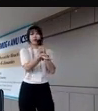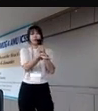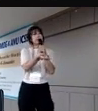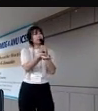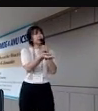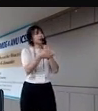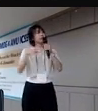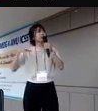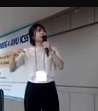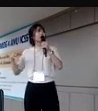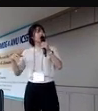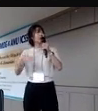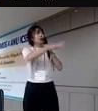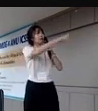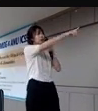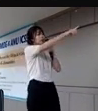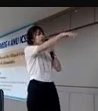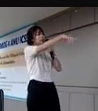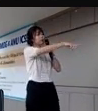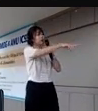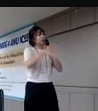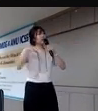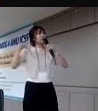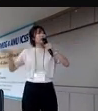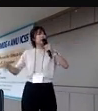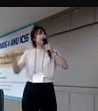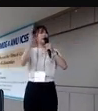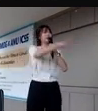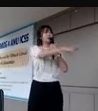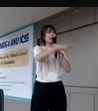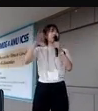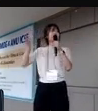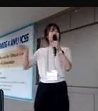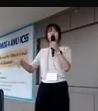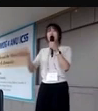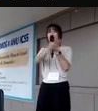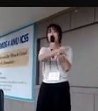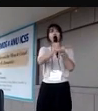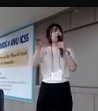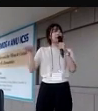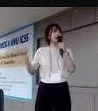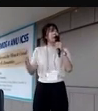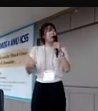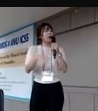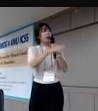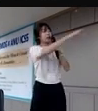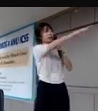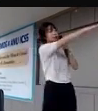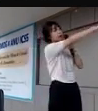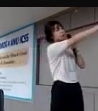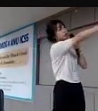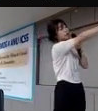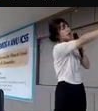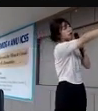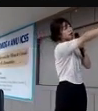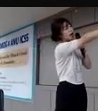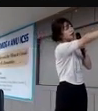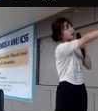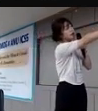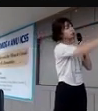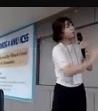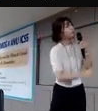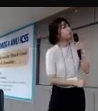nominal locus marking. So 41 through 43, we create loci for girl and the woman. And you can focus on the